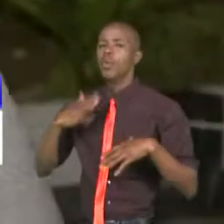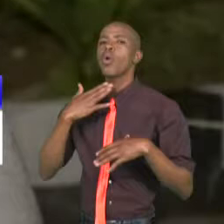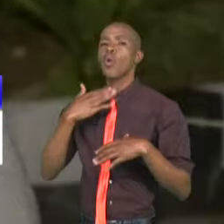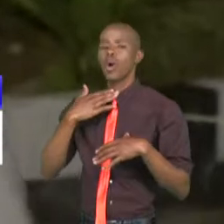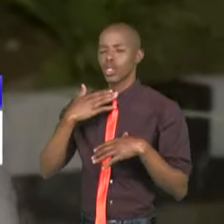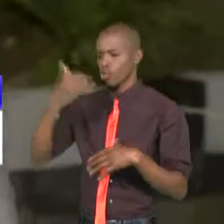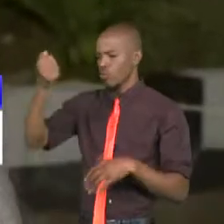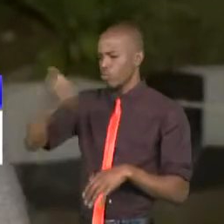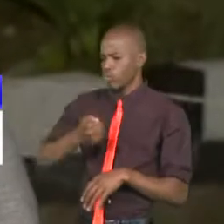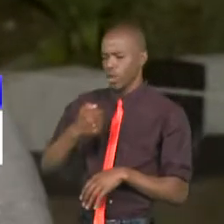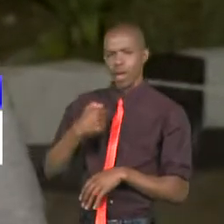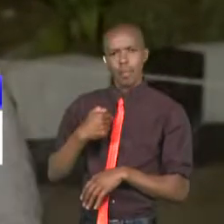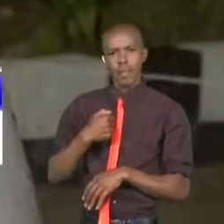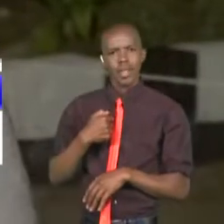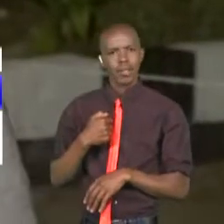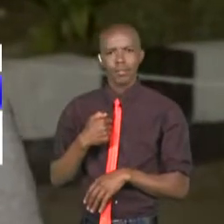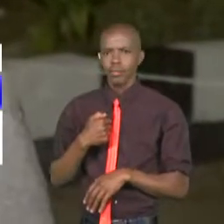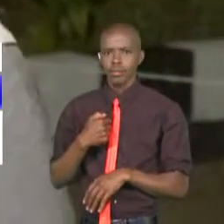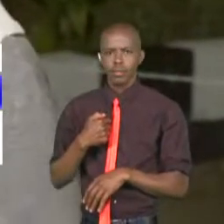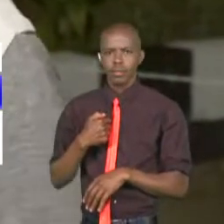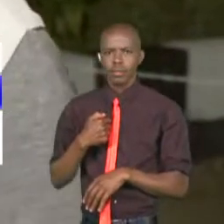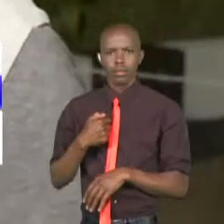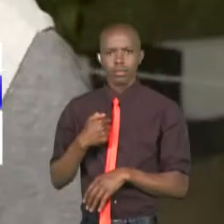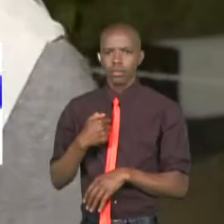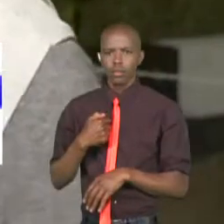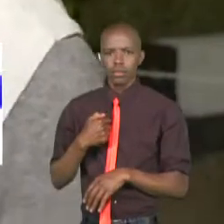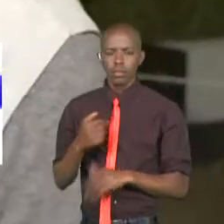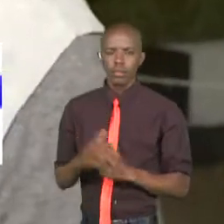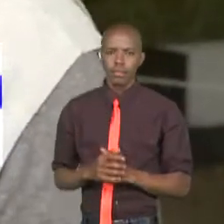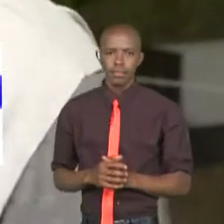visu ili kunijeruhi.